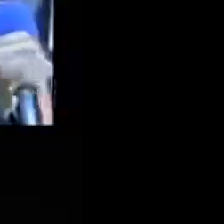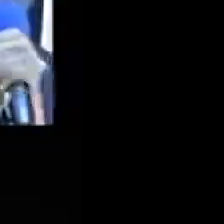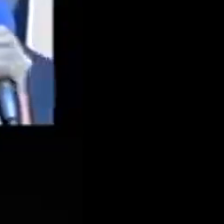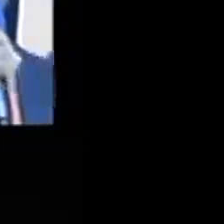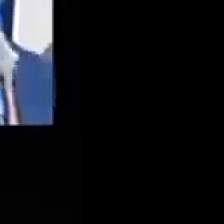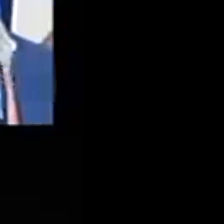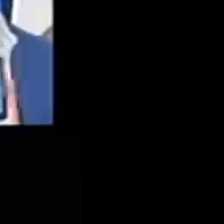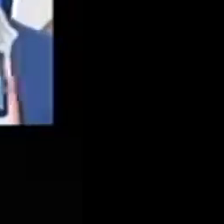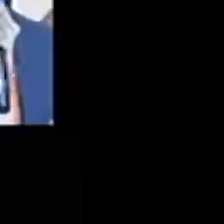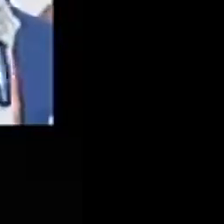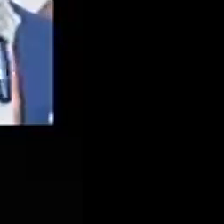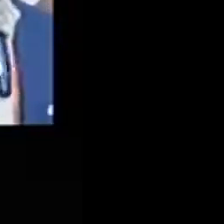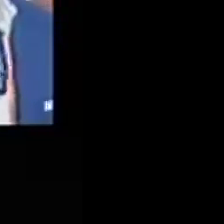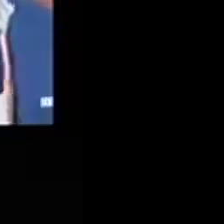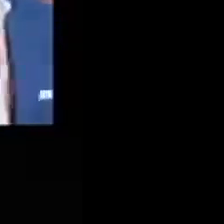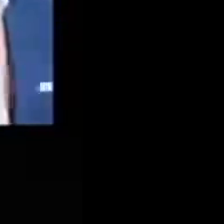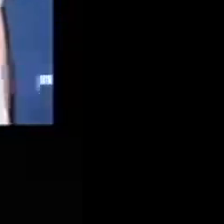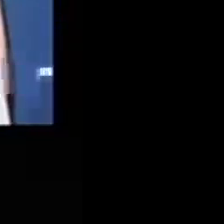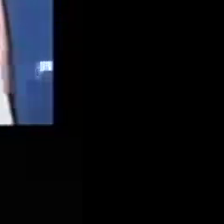jesus